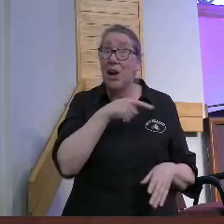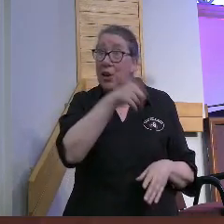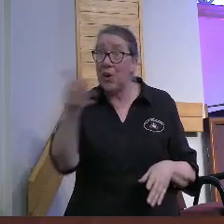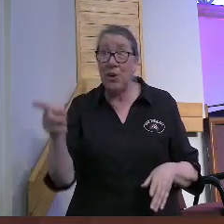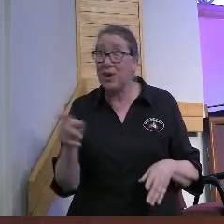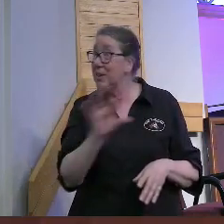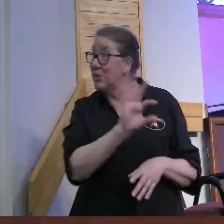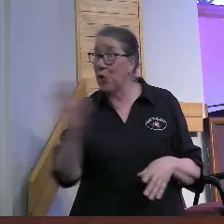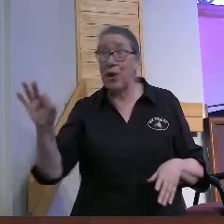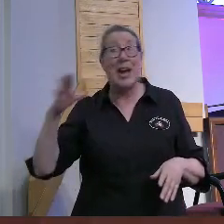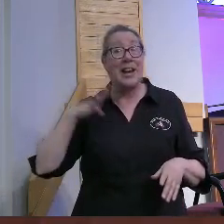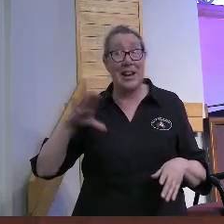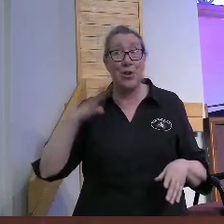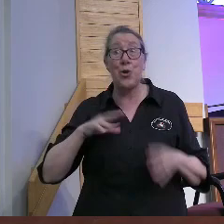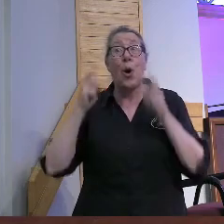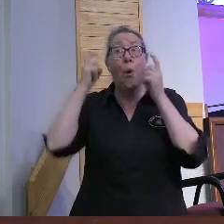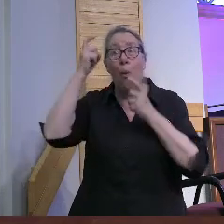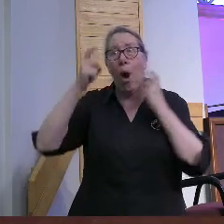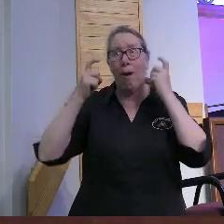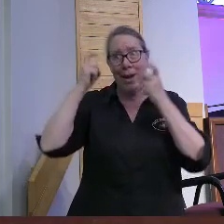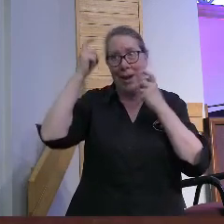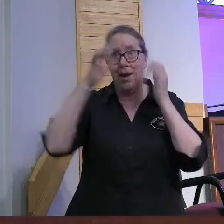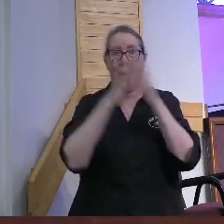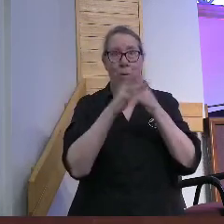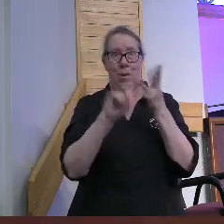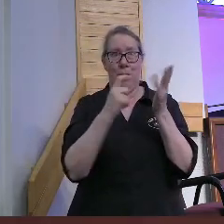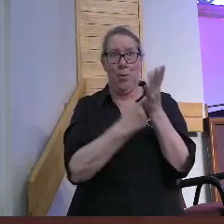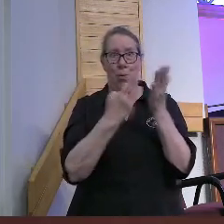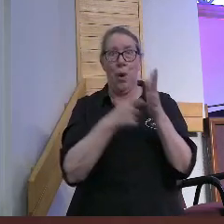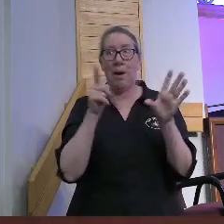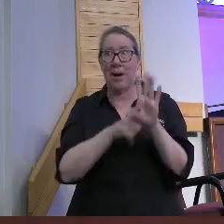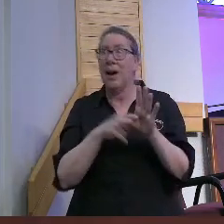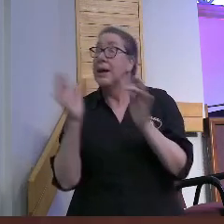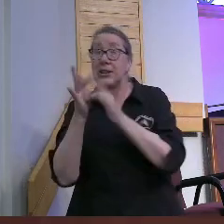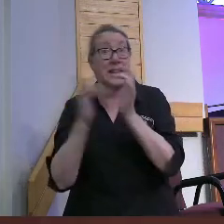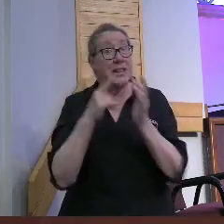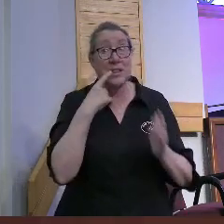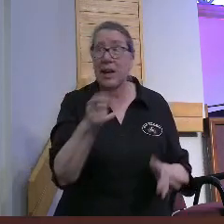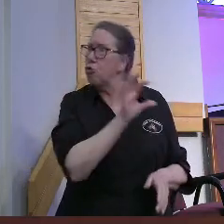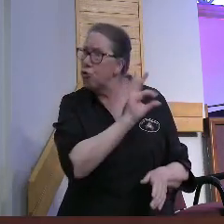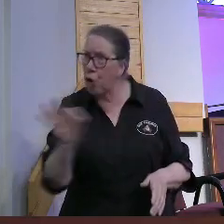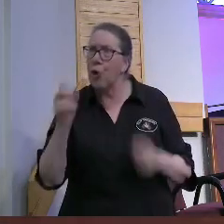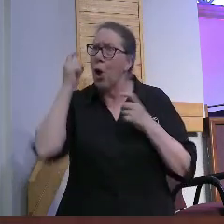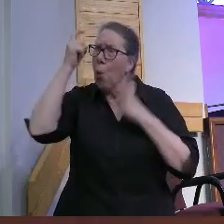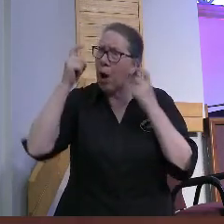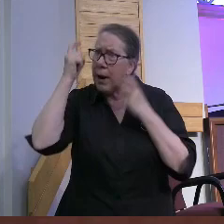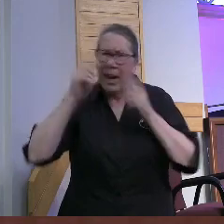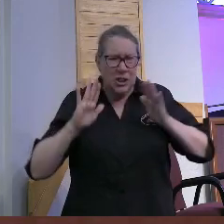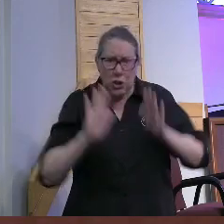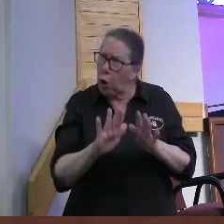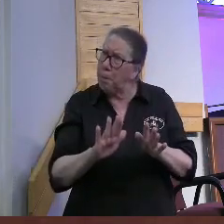have to worry. You don't have to worry. And Jesus told us, he said, do not worry. He said, stop